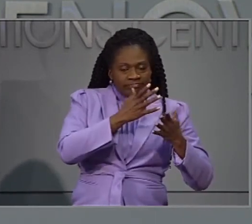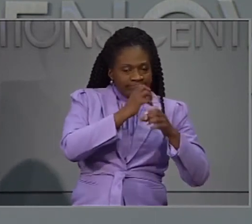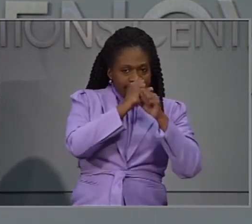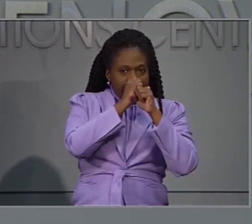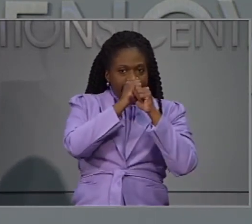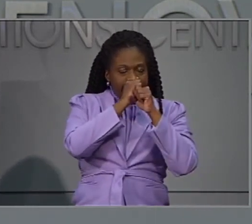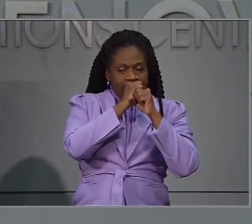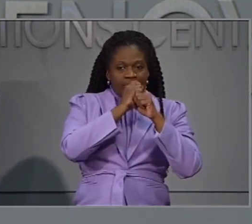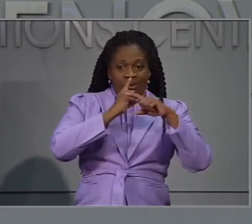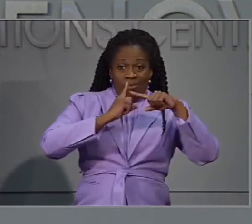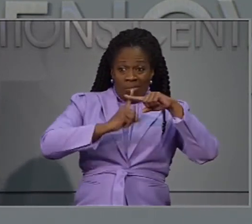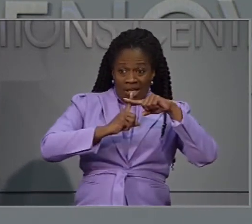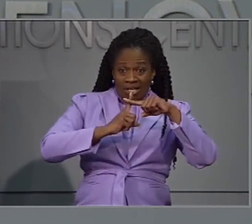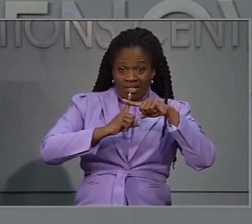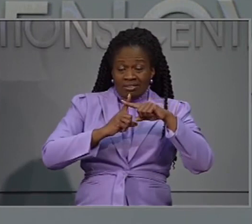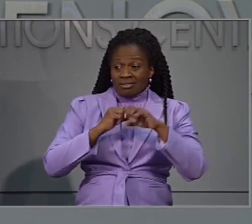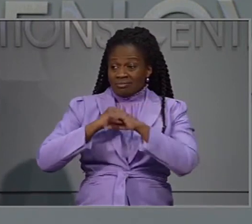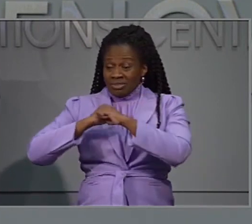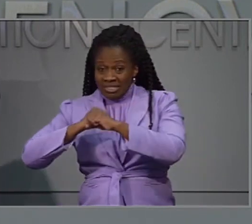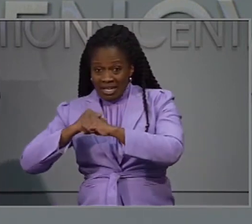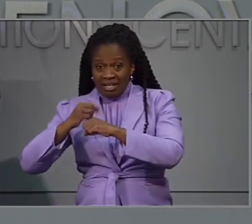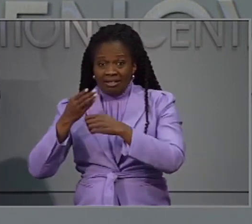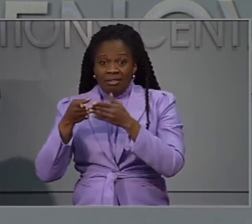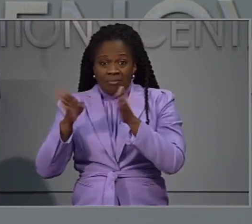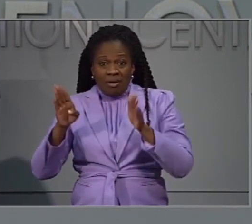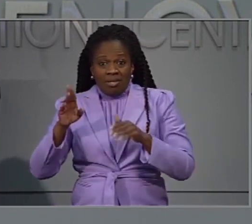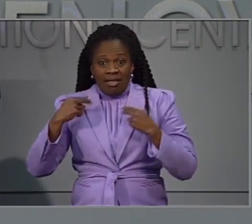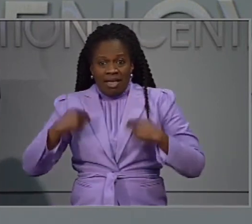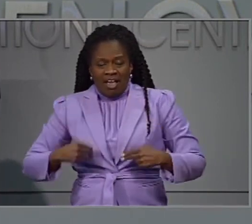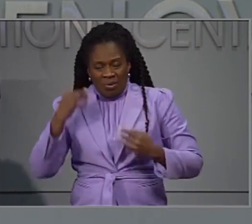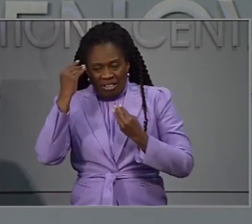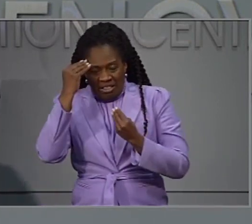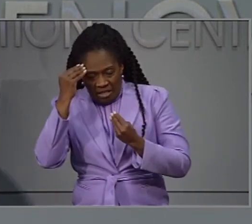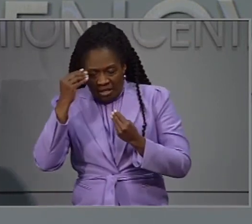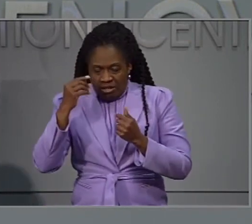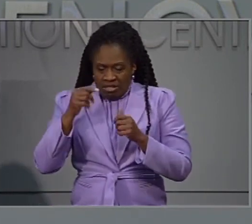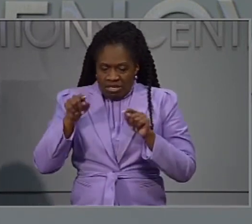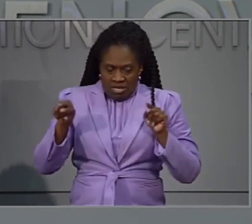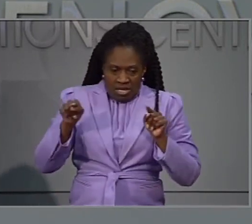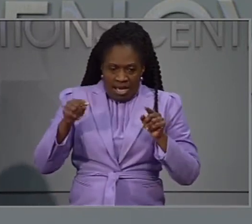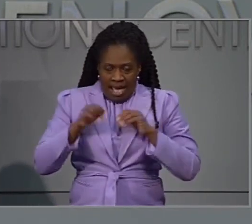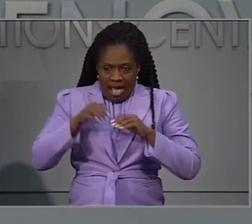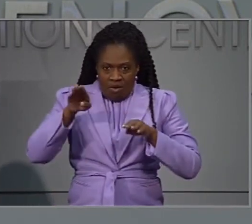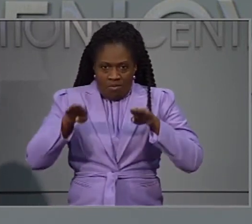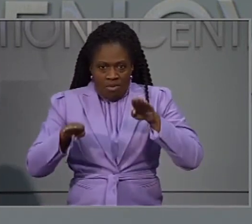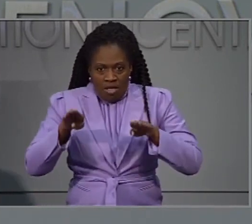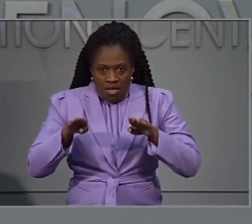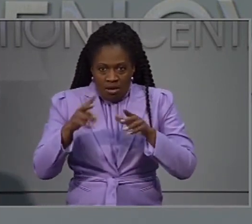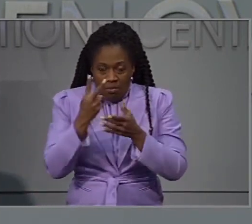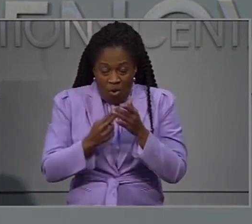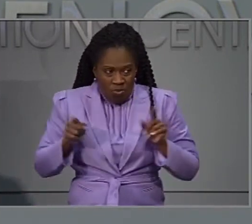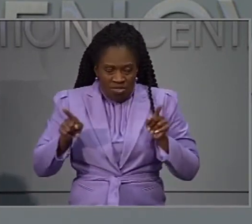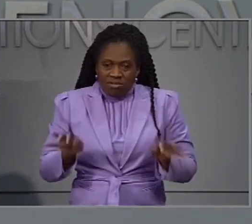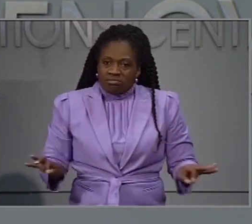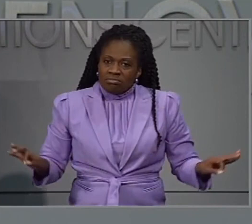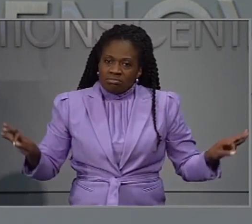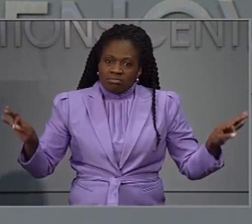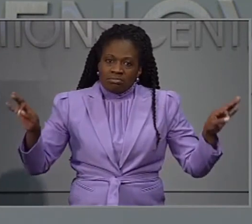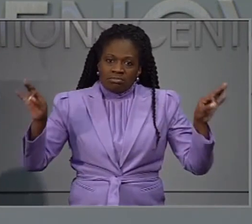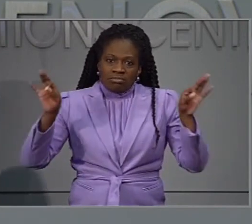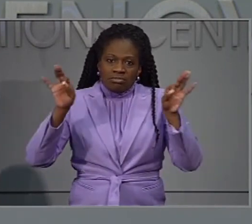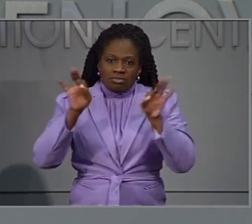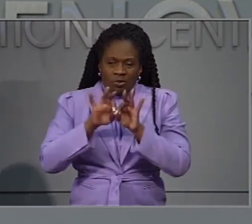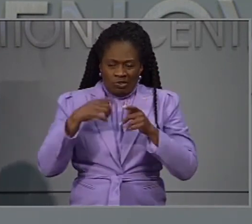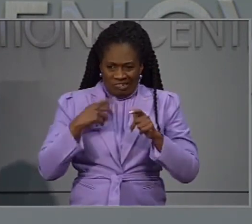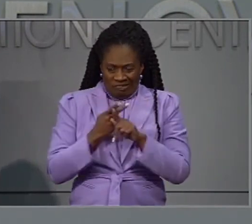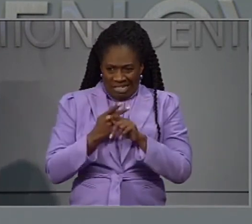as protecting the public health. We think about that tension every day. We take it very seriously. Both are important, and I think we are trying to strike the